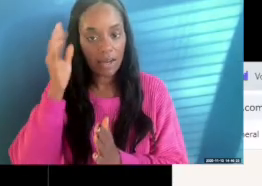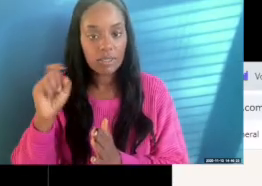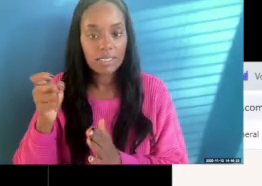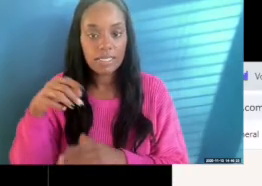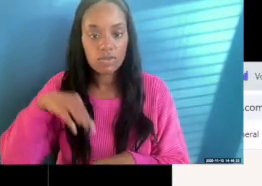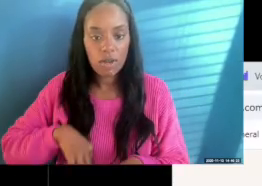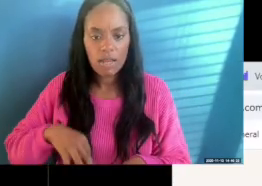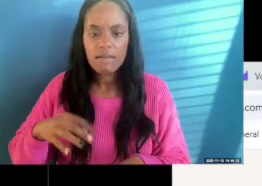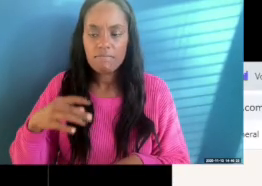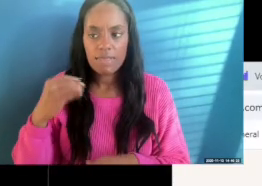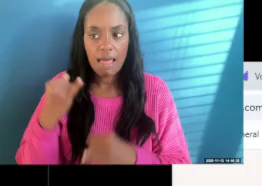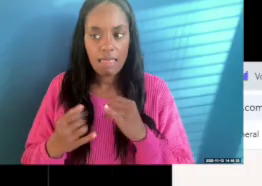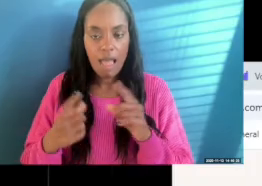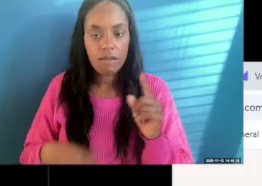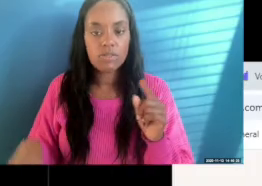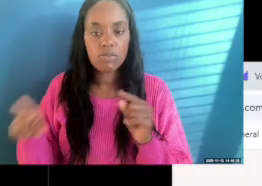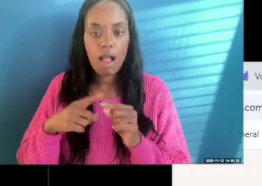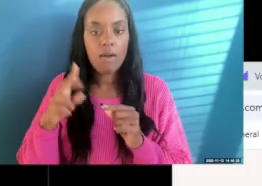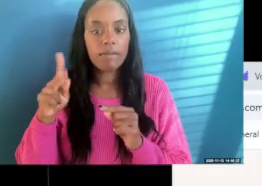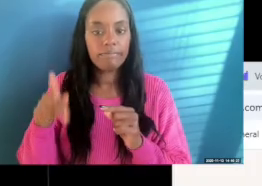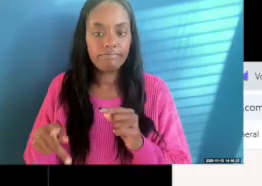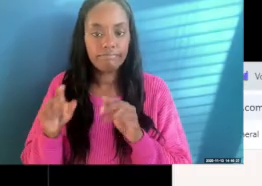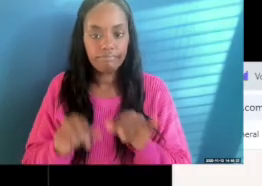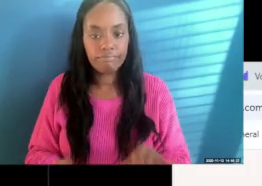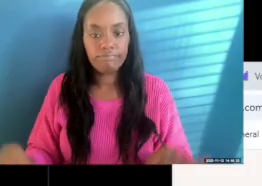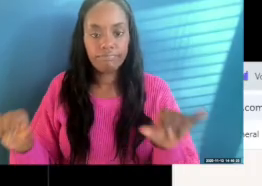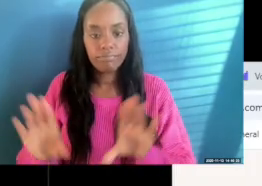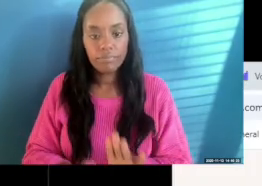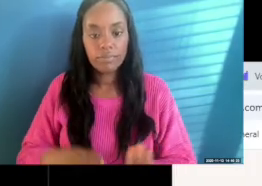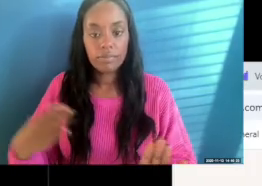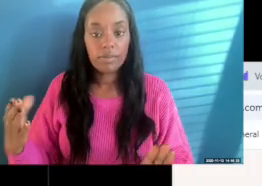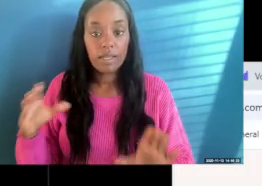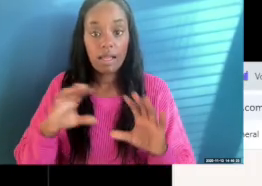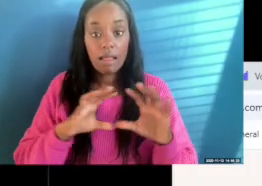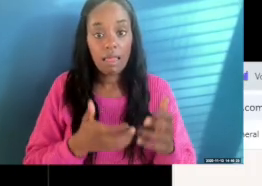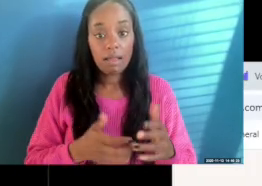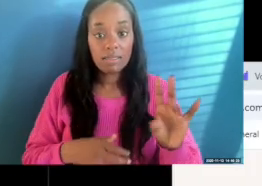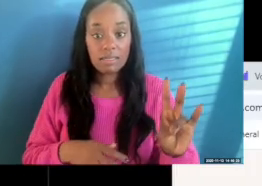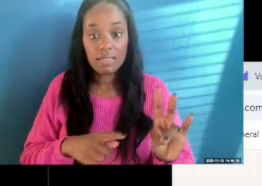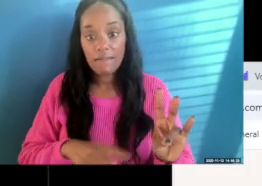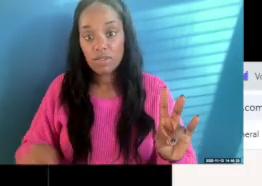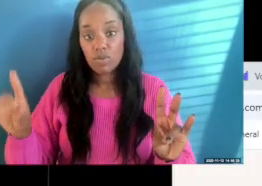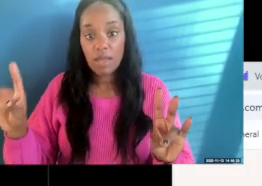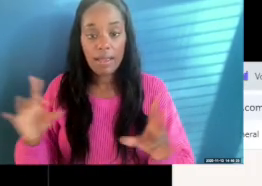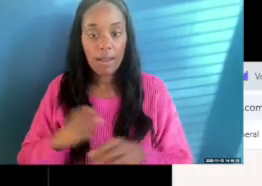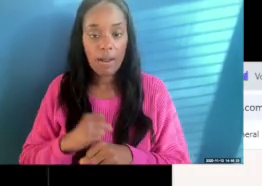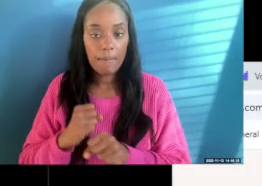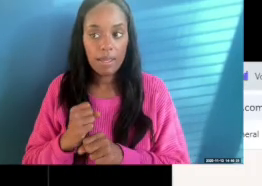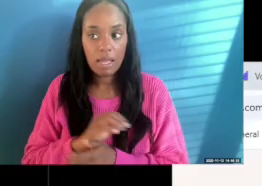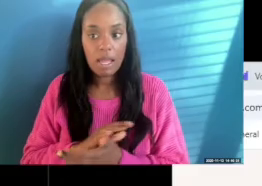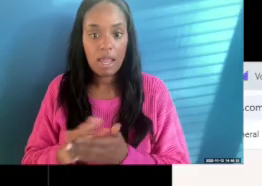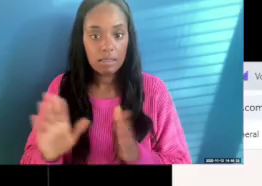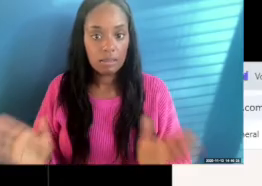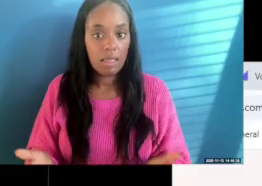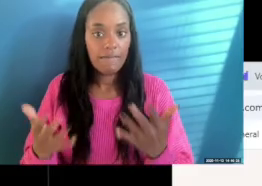think you can ring the bell on those classes. Those vehicles are very close to ICE parity at this point without incentives and without the federal